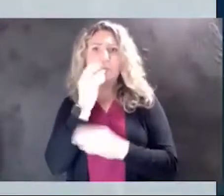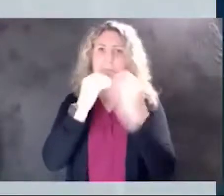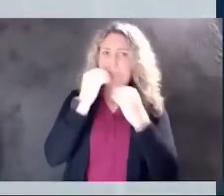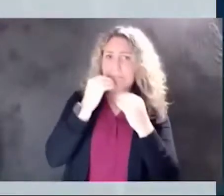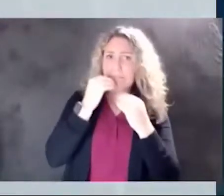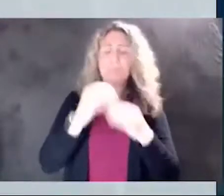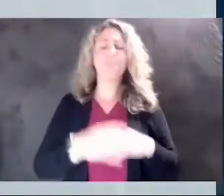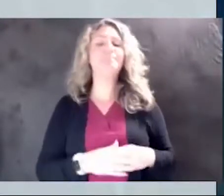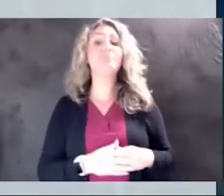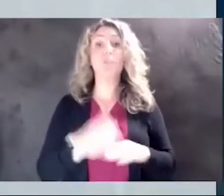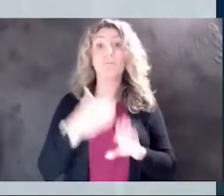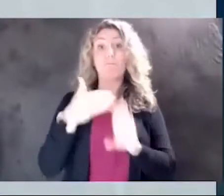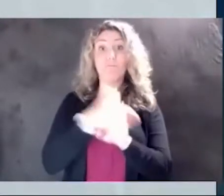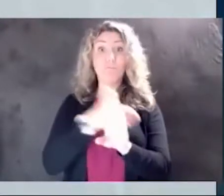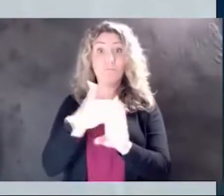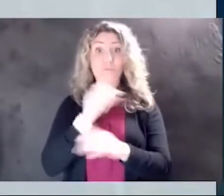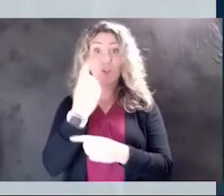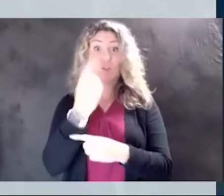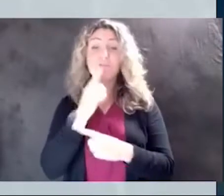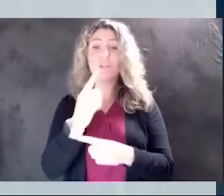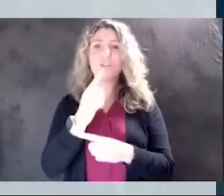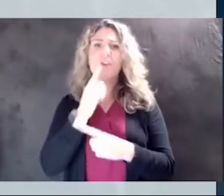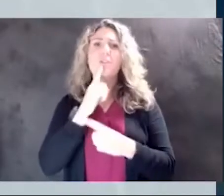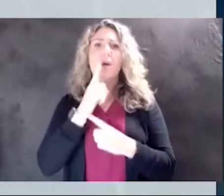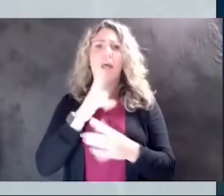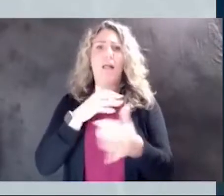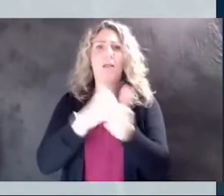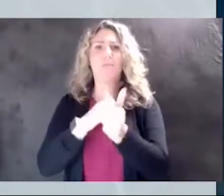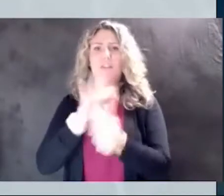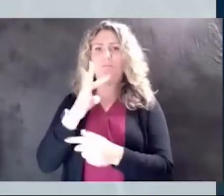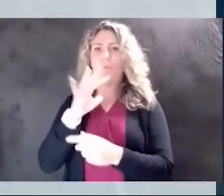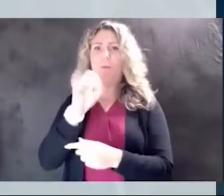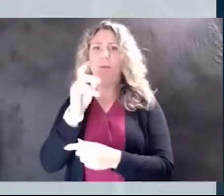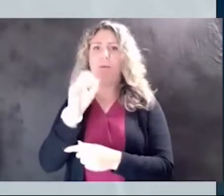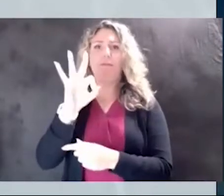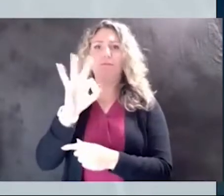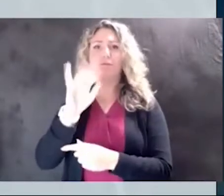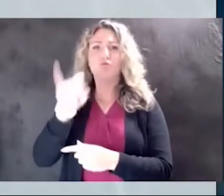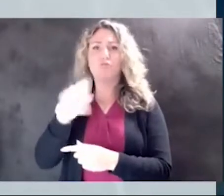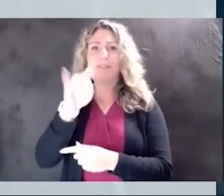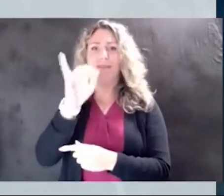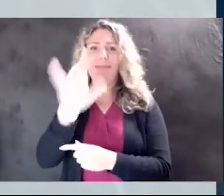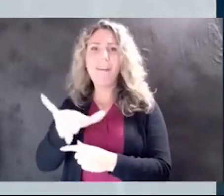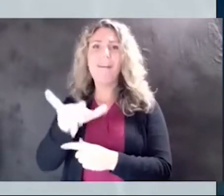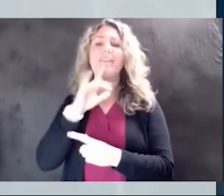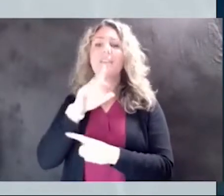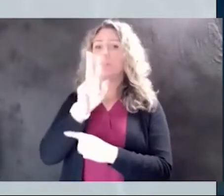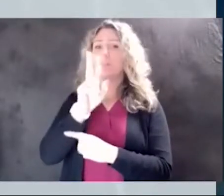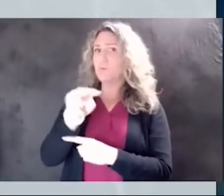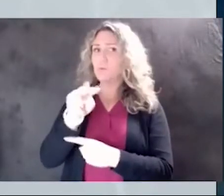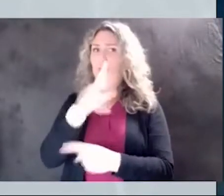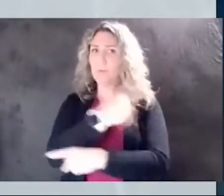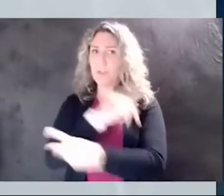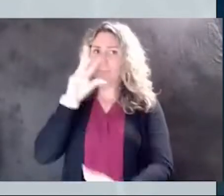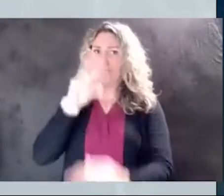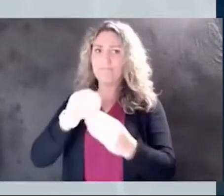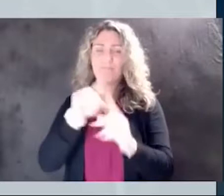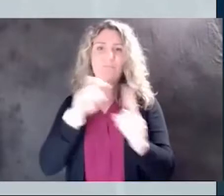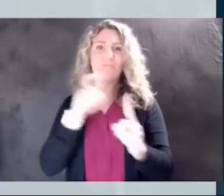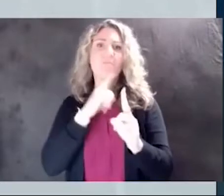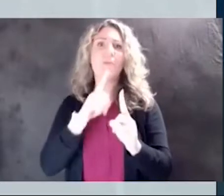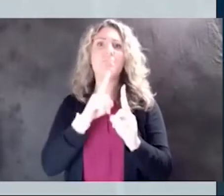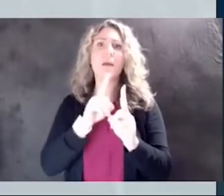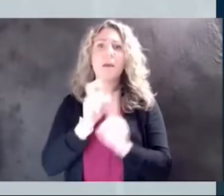that, a quick 4th of July injury update. We had a total of 22 patients since Friday from firework injuries. Here is the